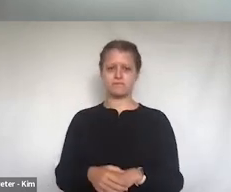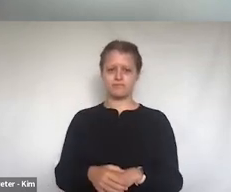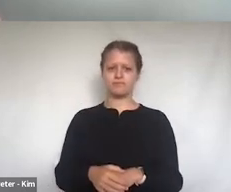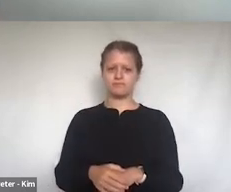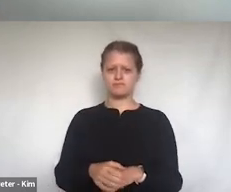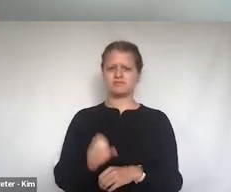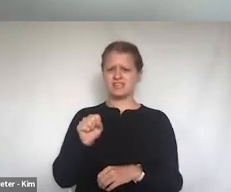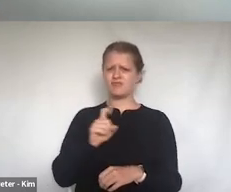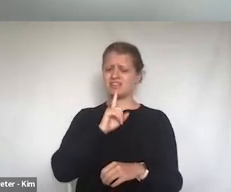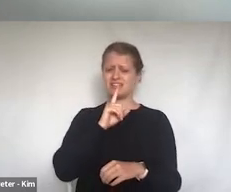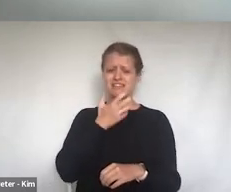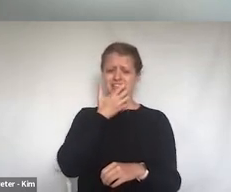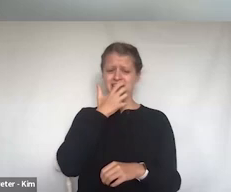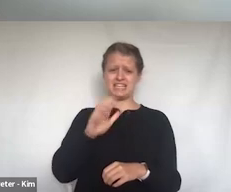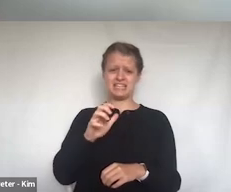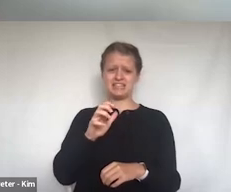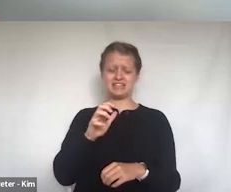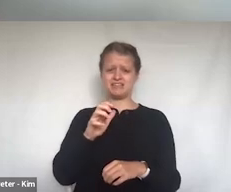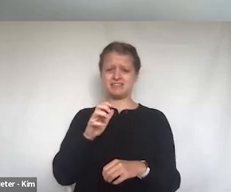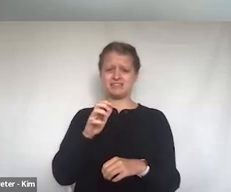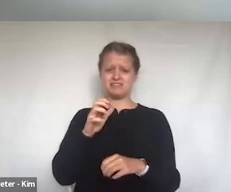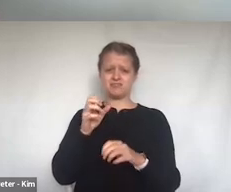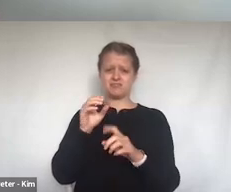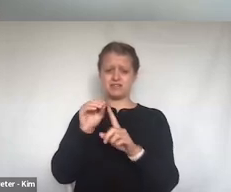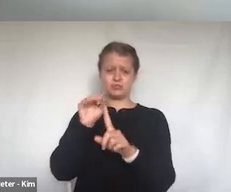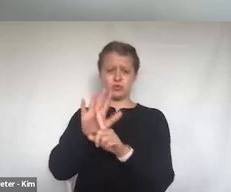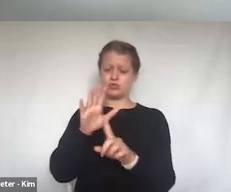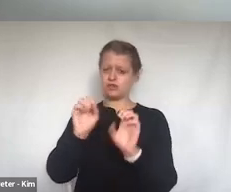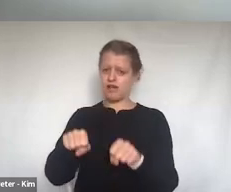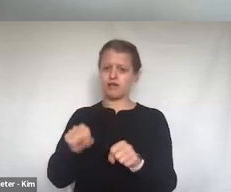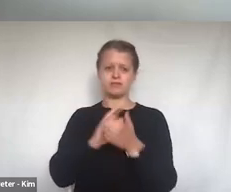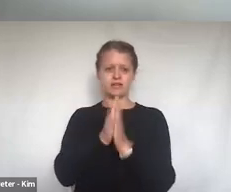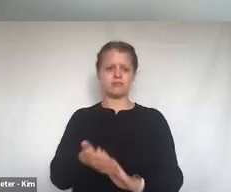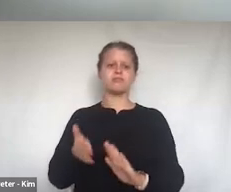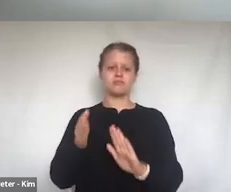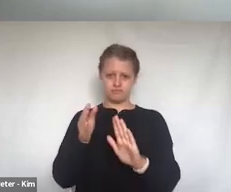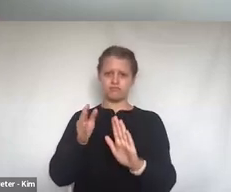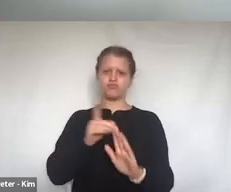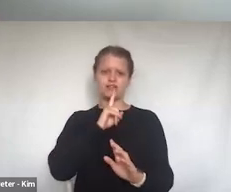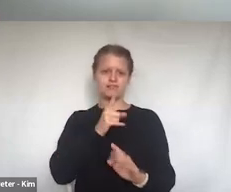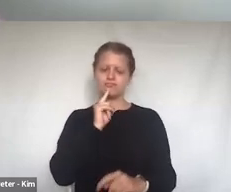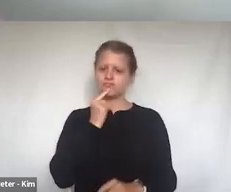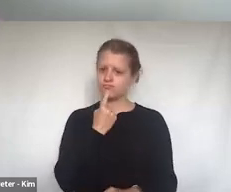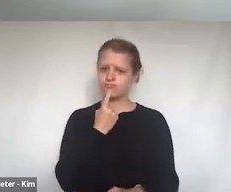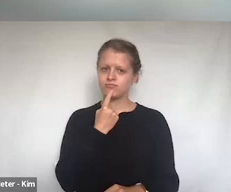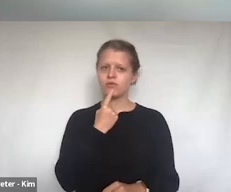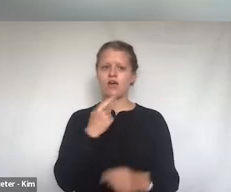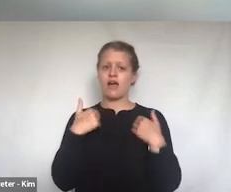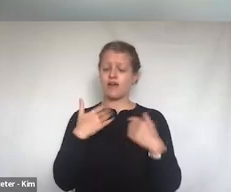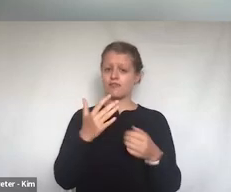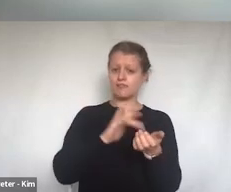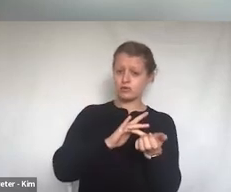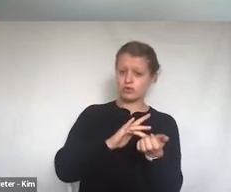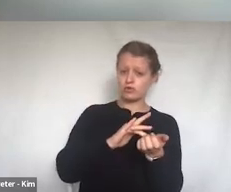complex, and I often divide them into medical and physical risks, and then also what we might describe as more social risks.